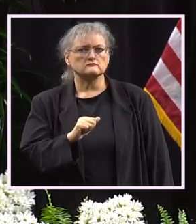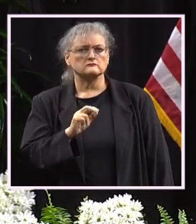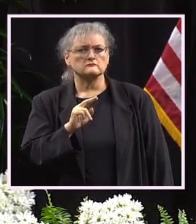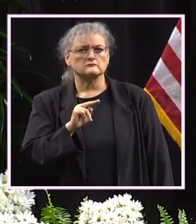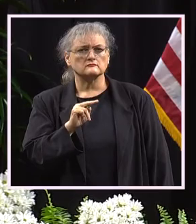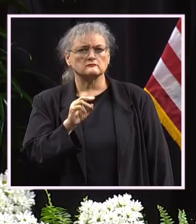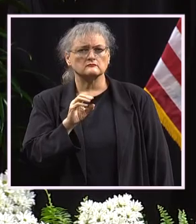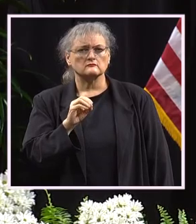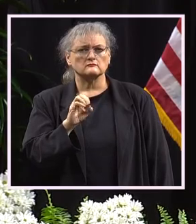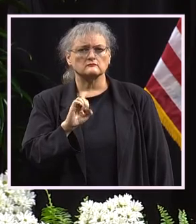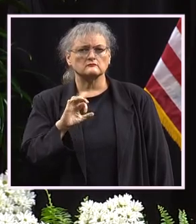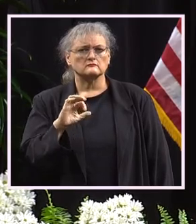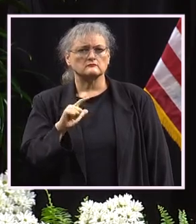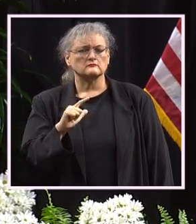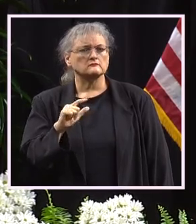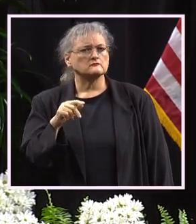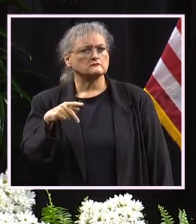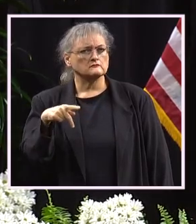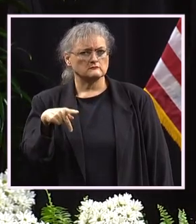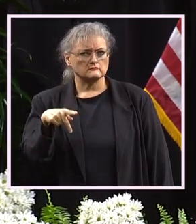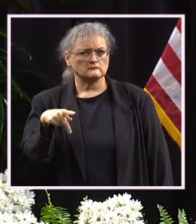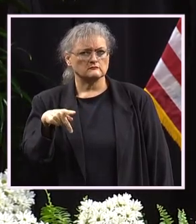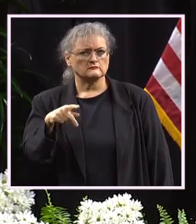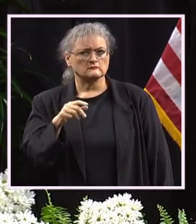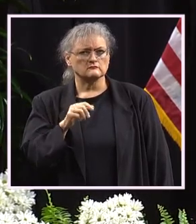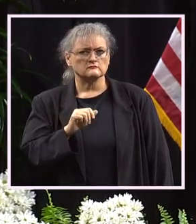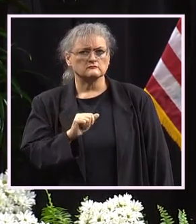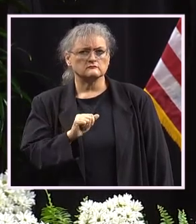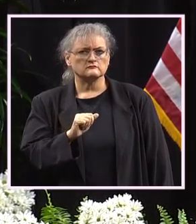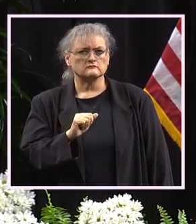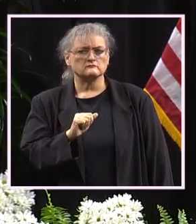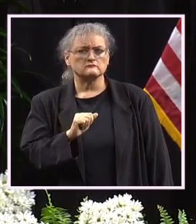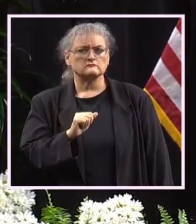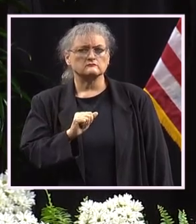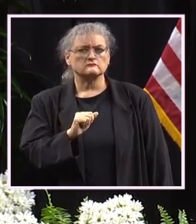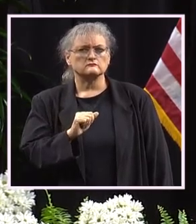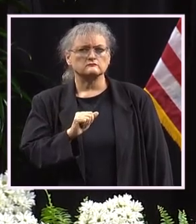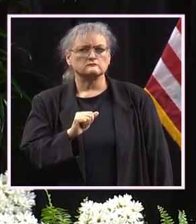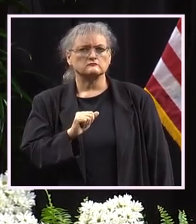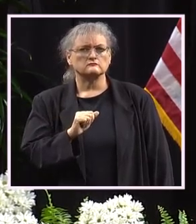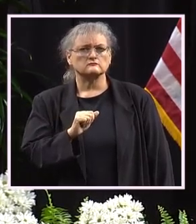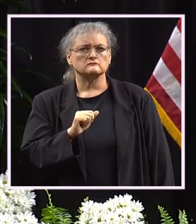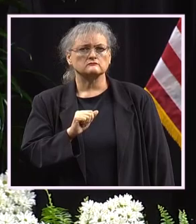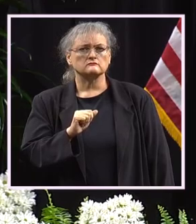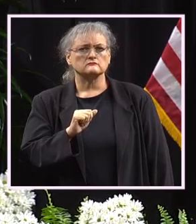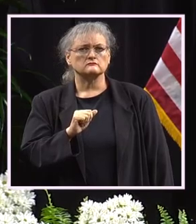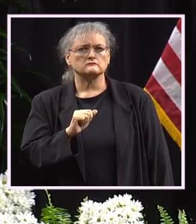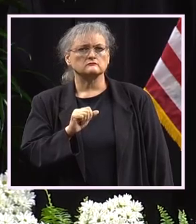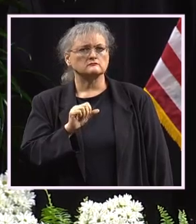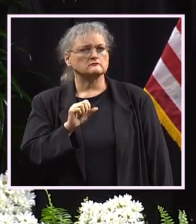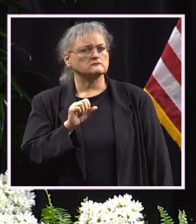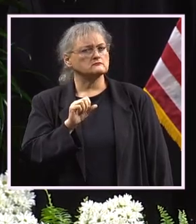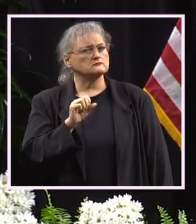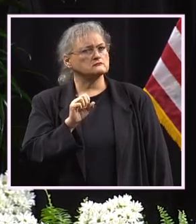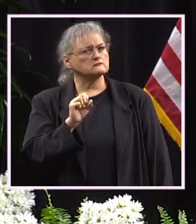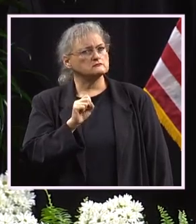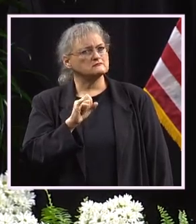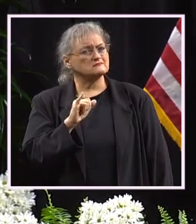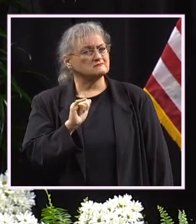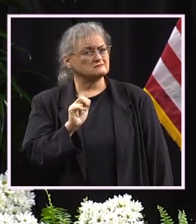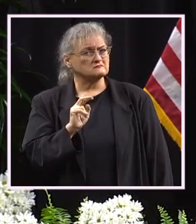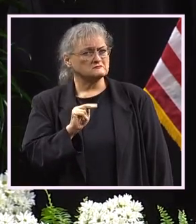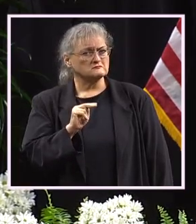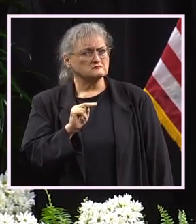Noelle Rebecca Pratt, magna cum laude. Cyan B.